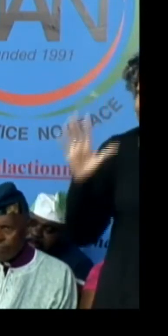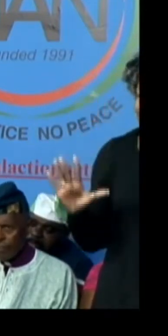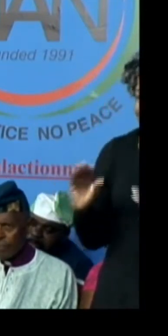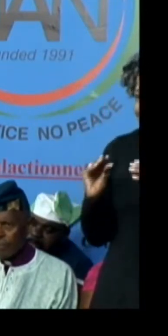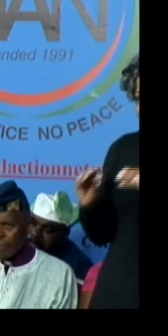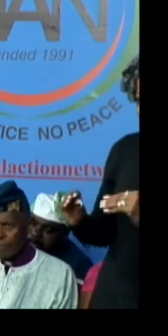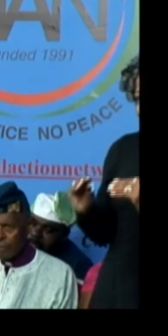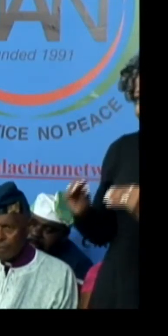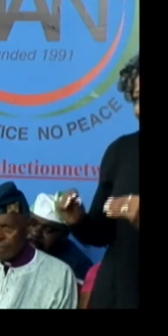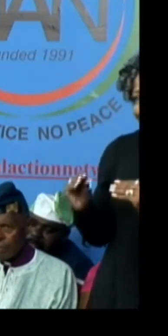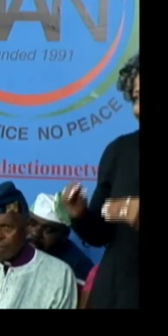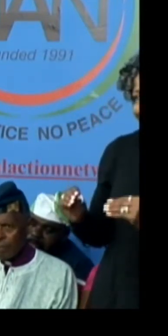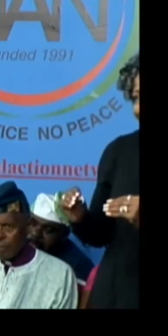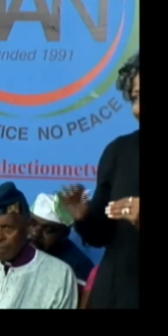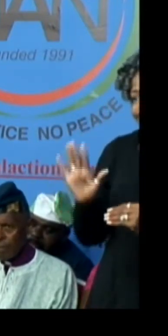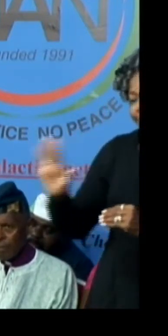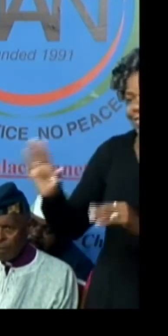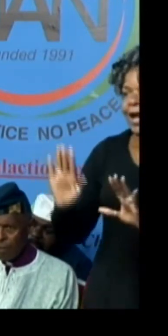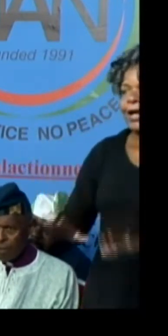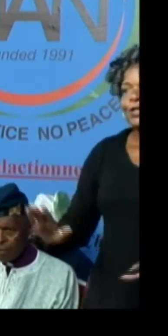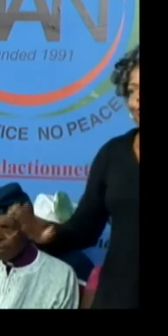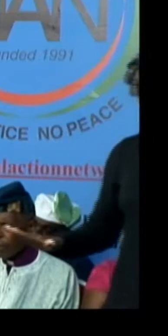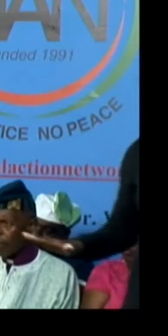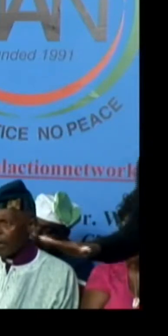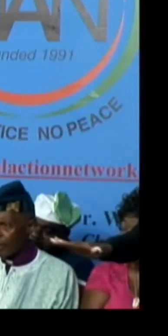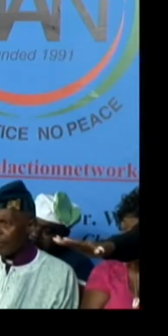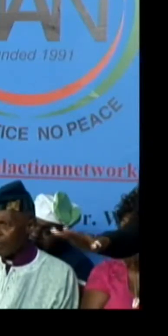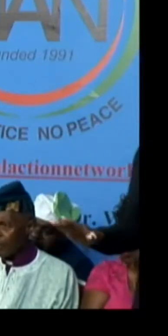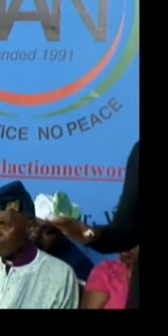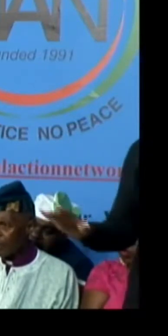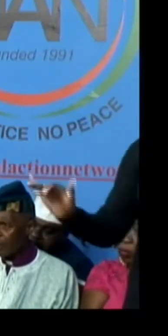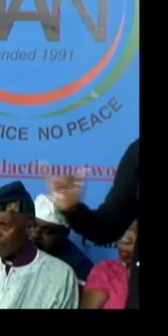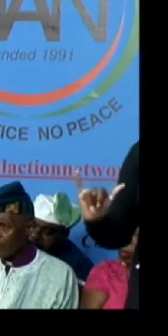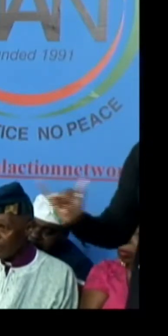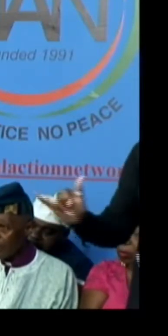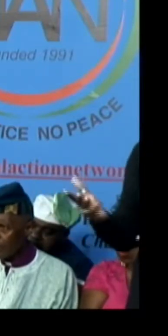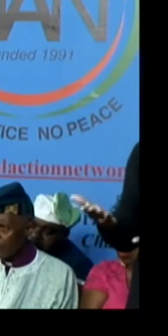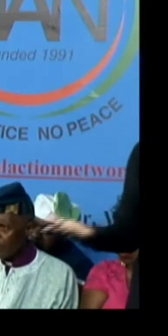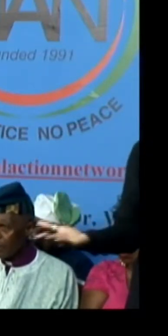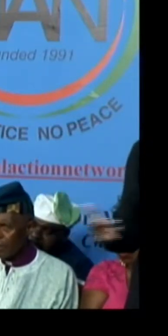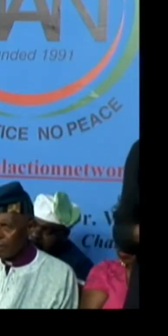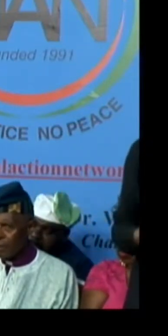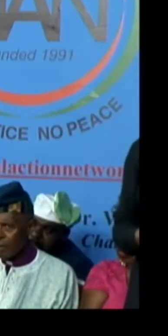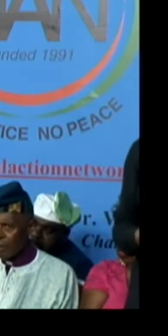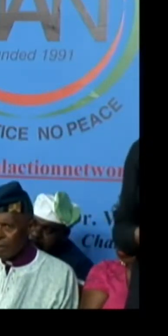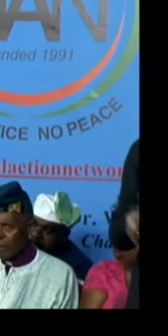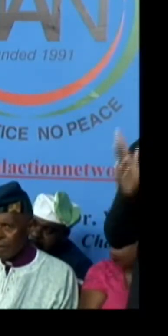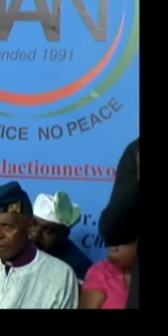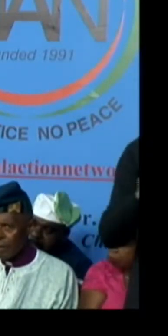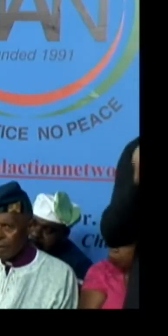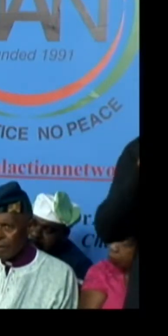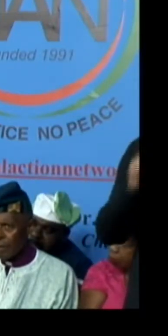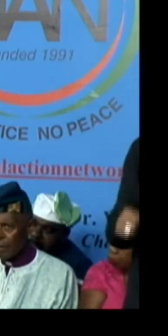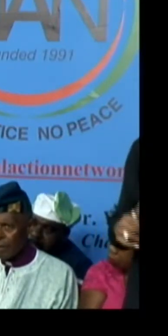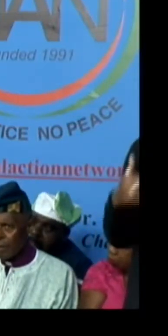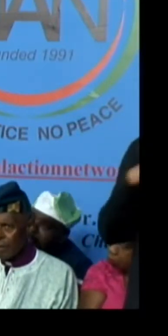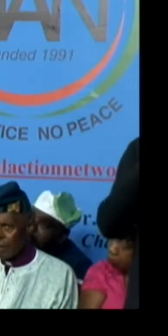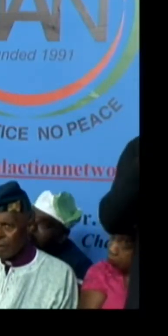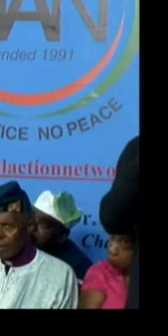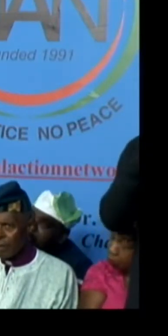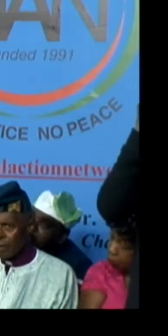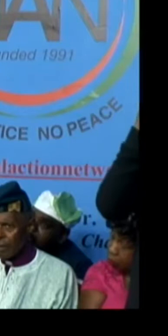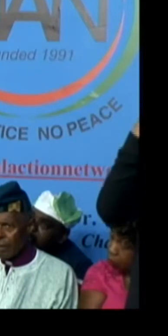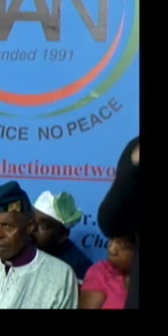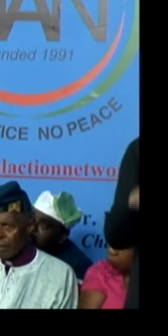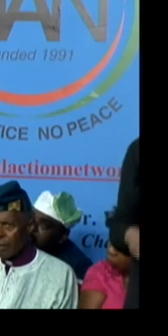about the conditions that they were dealing with. Well, my mama didn't understand a lot because she